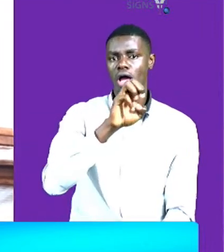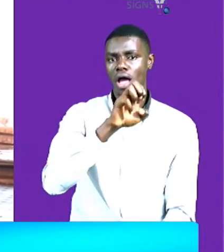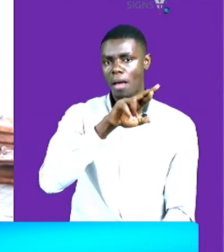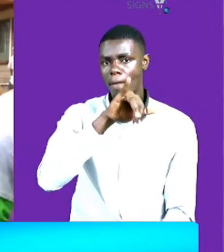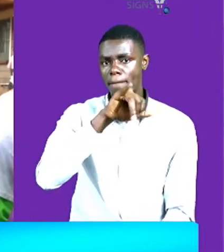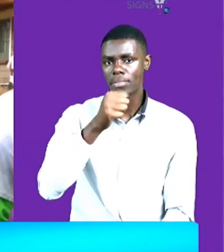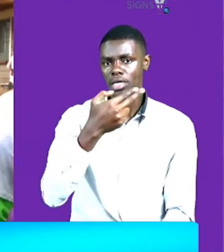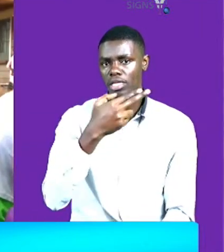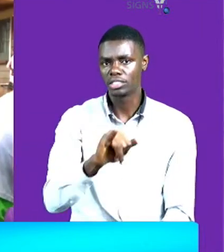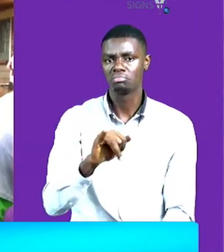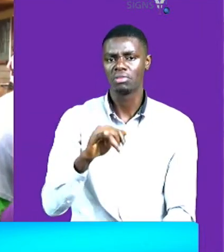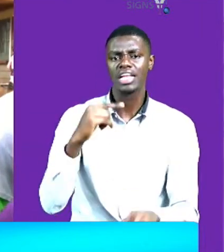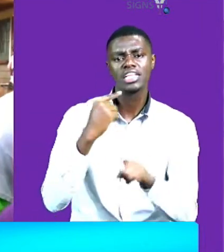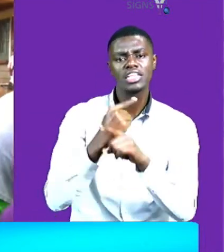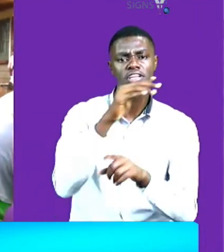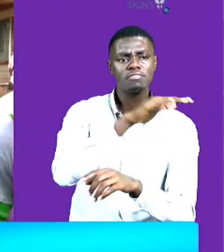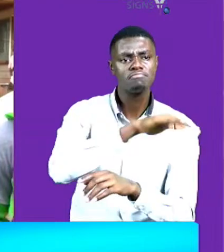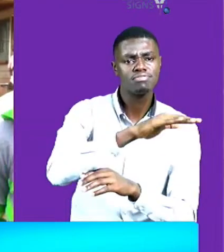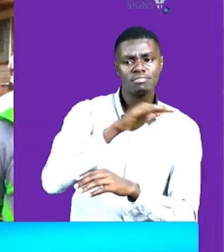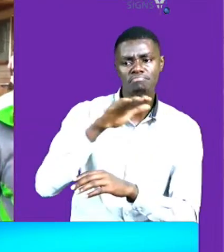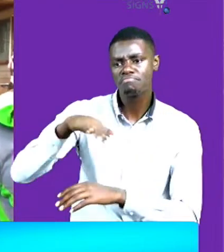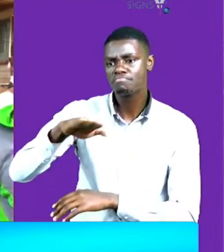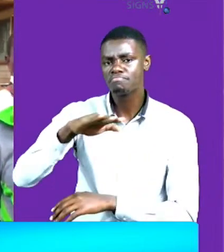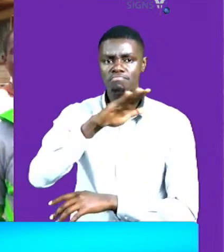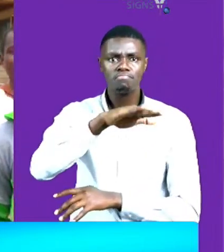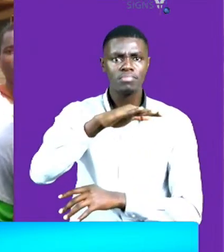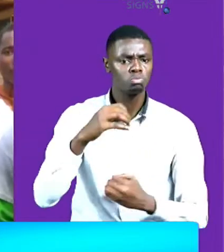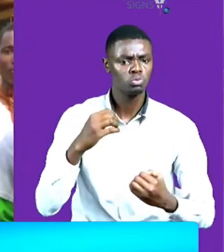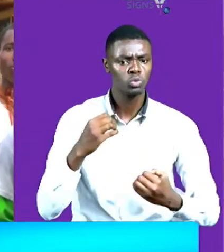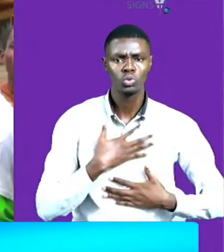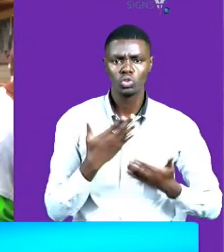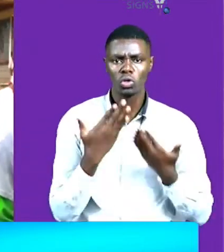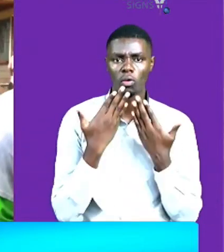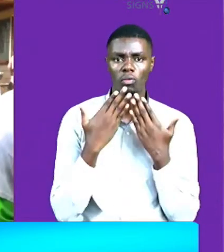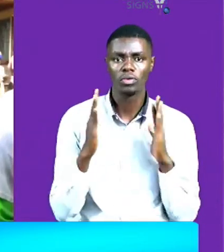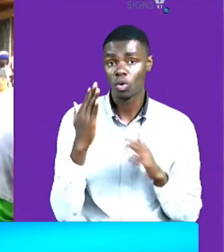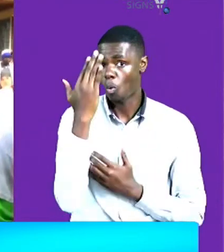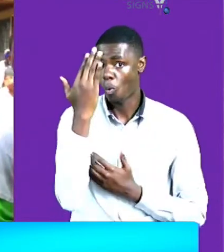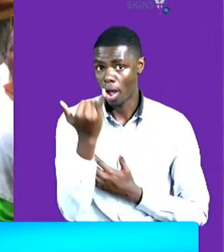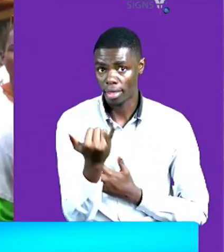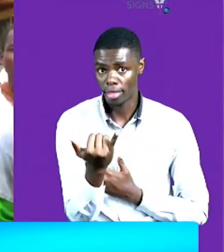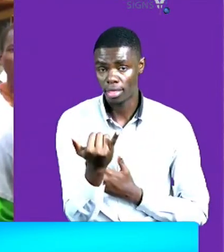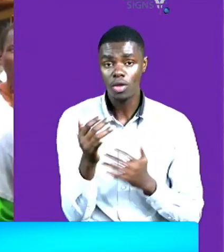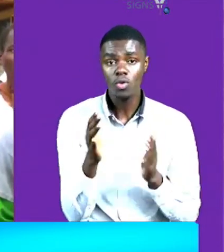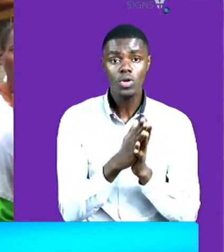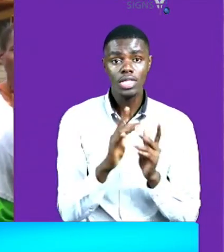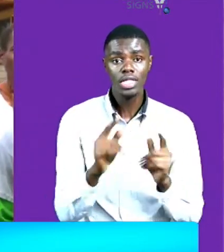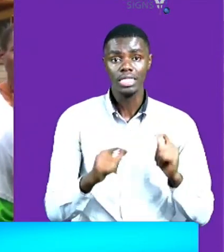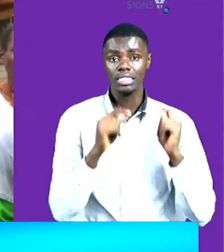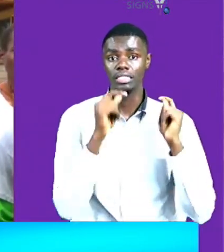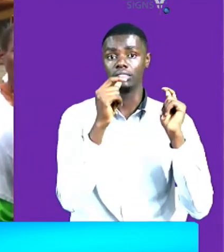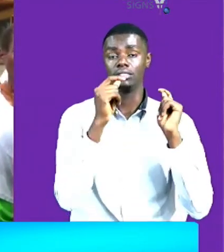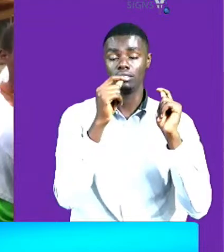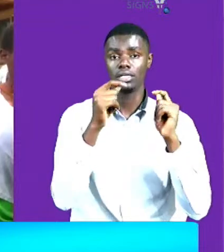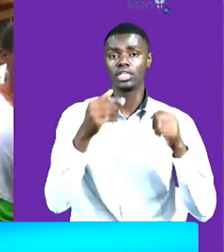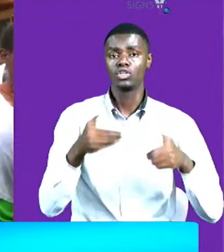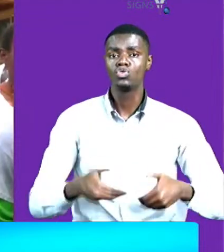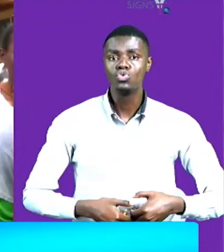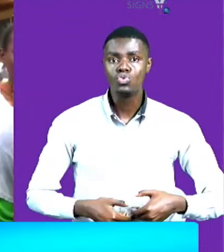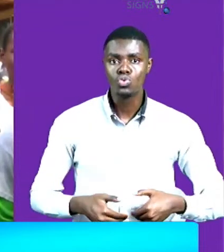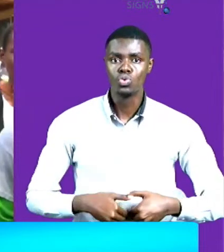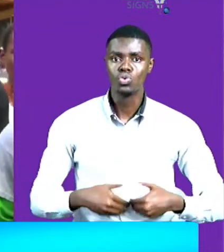kila sehemu tumeenda hapa Njokeine. Tumeweza kushangazwa na yale na zile vipaji ambayo wanarika